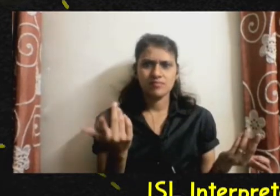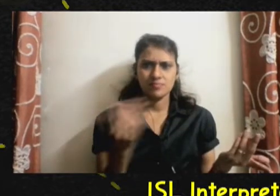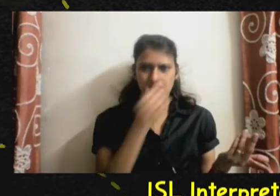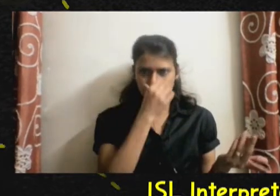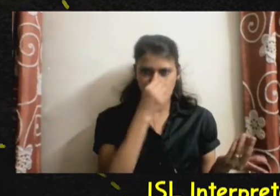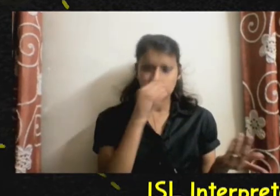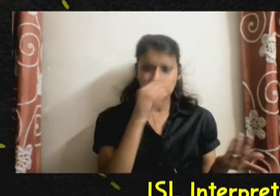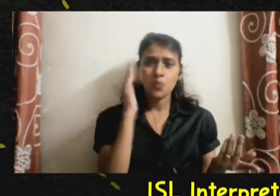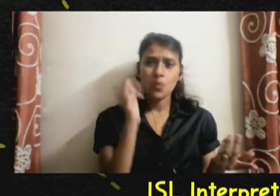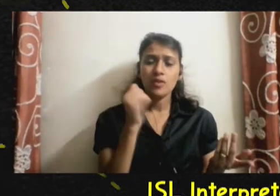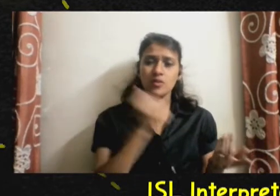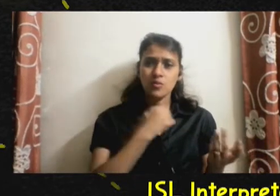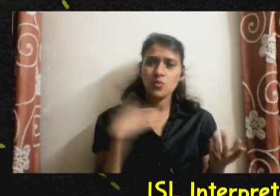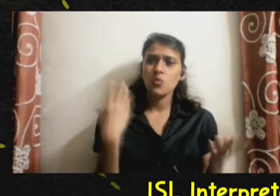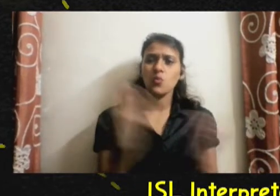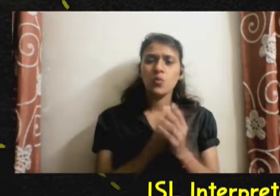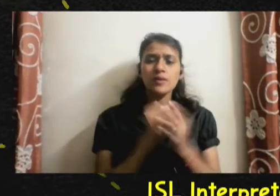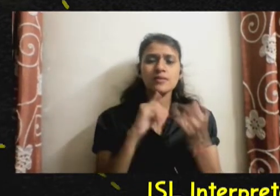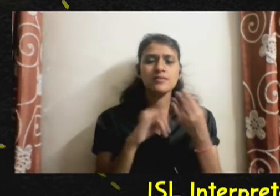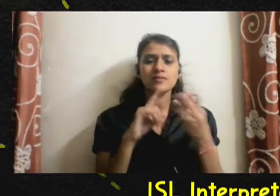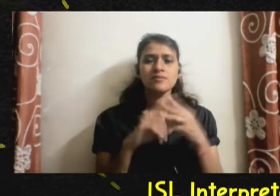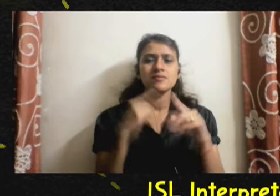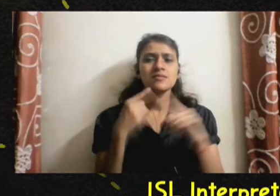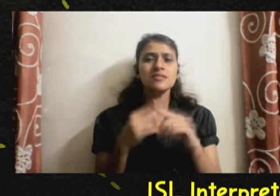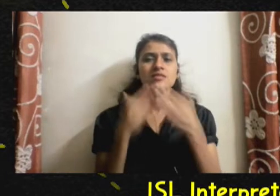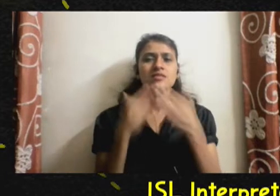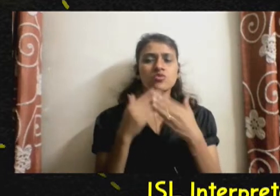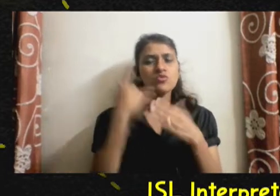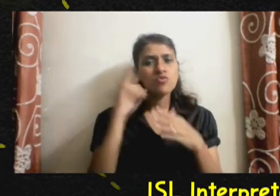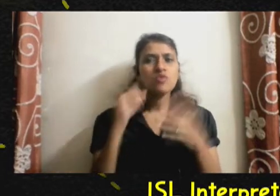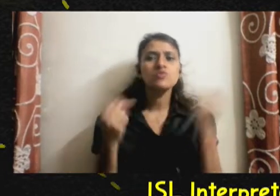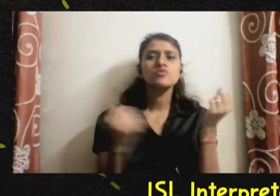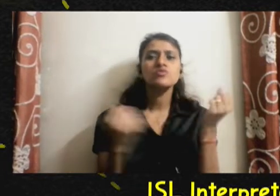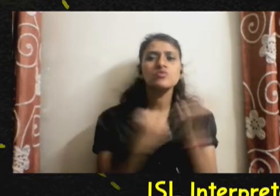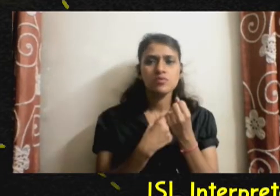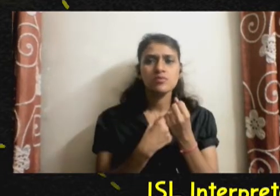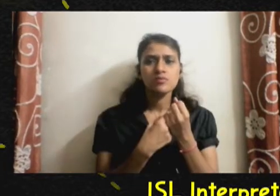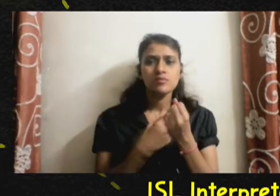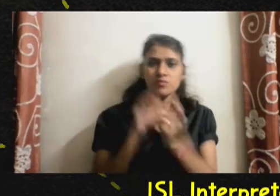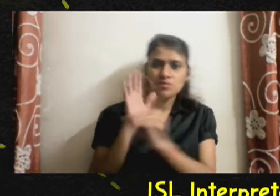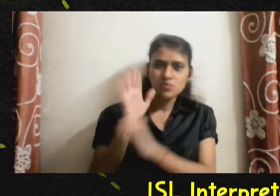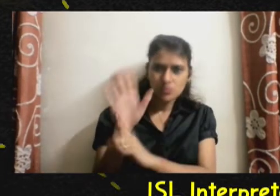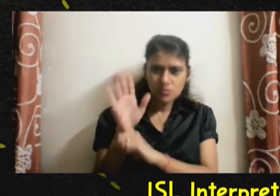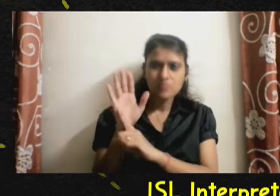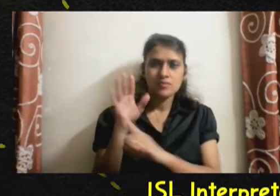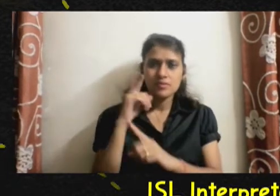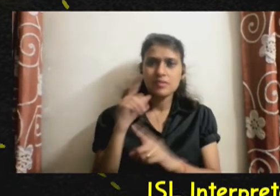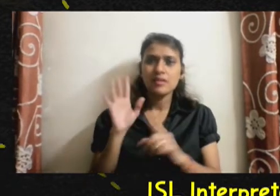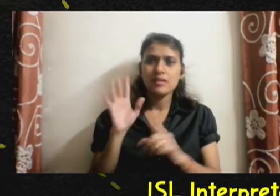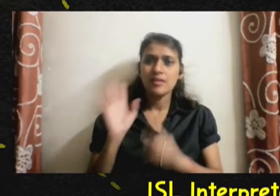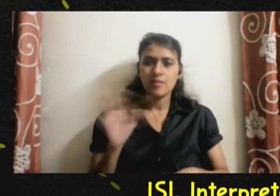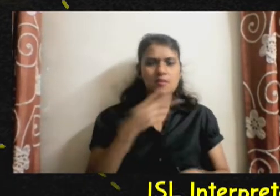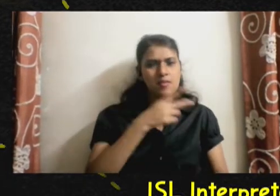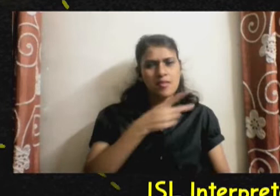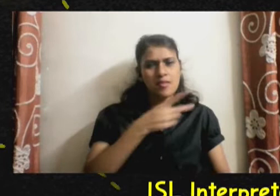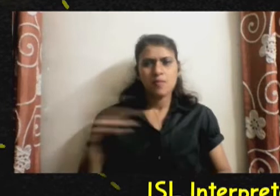our sex education programs, capacity for support, not acknowledge that questions can have multiple cues